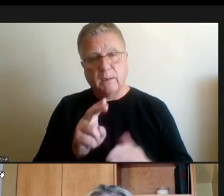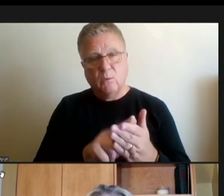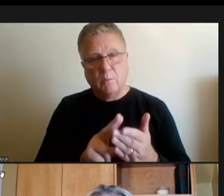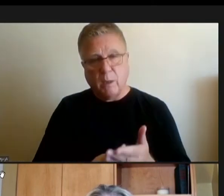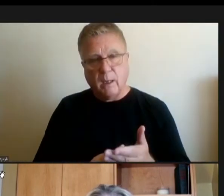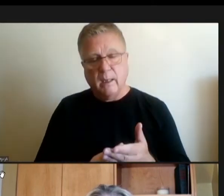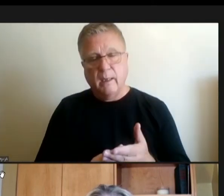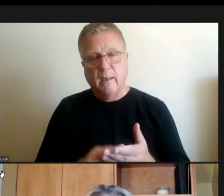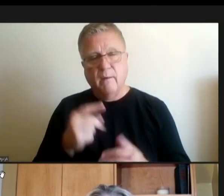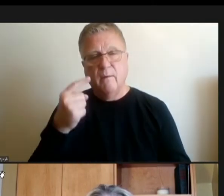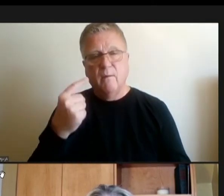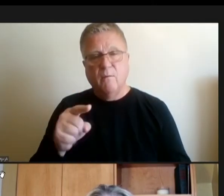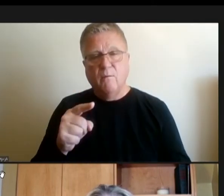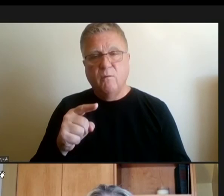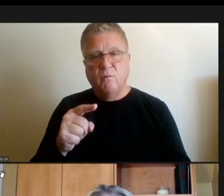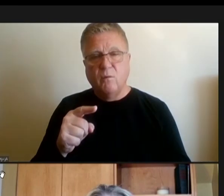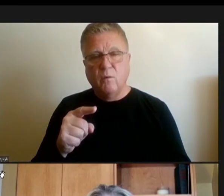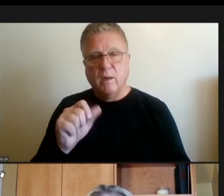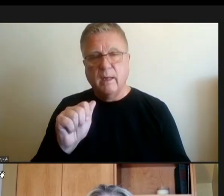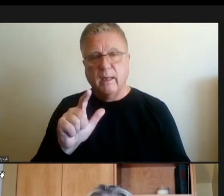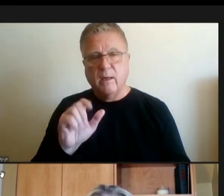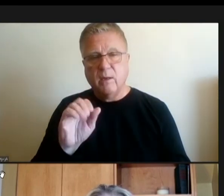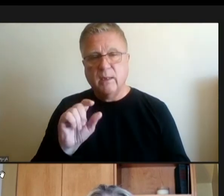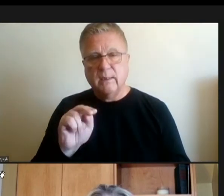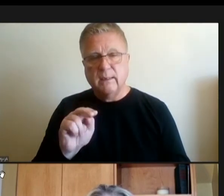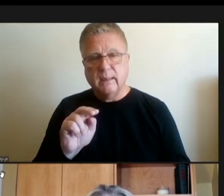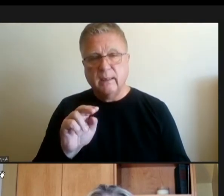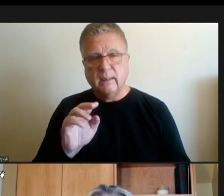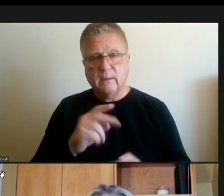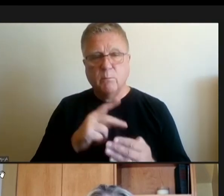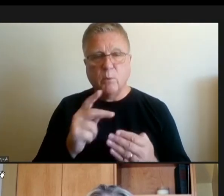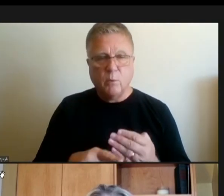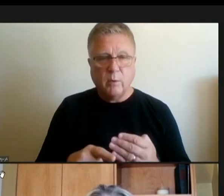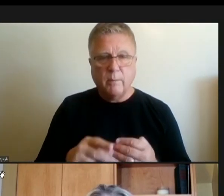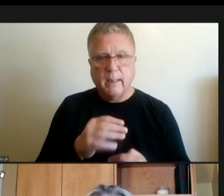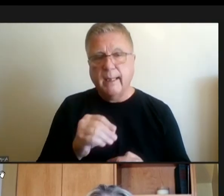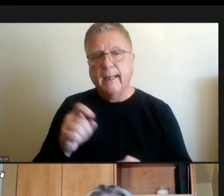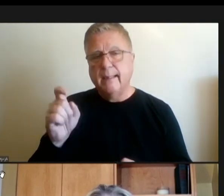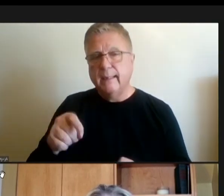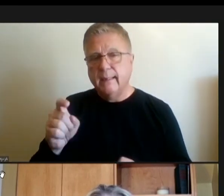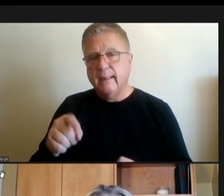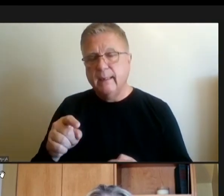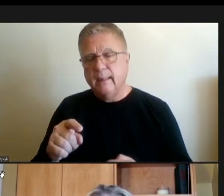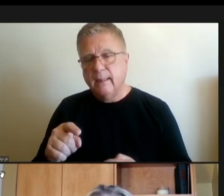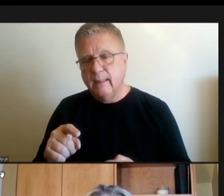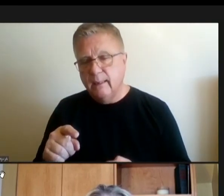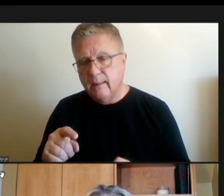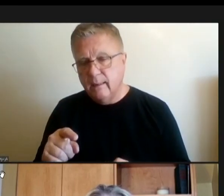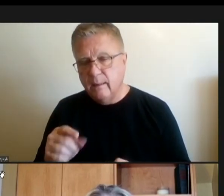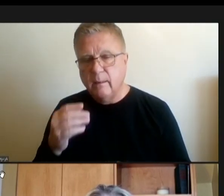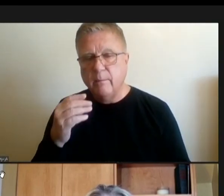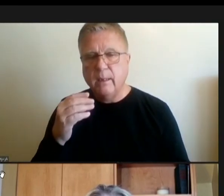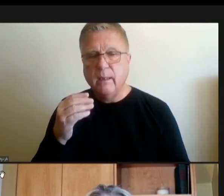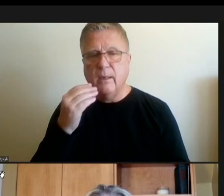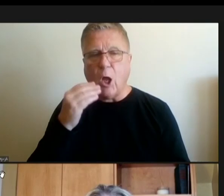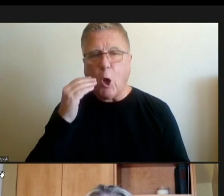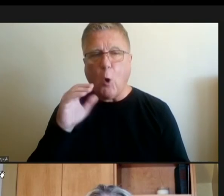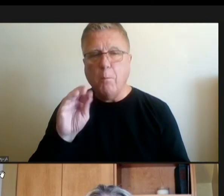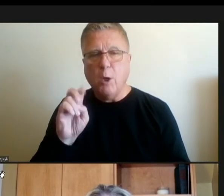apply for ALCOSAN's program, and they need to be the homeowner